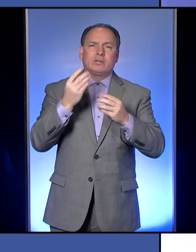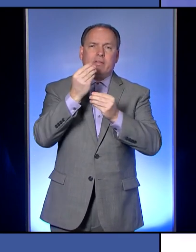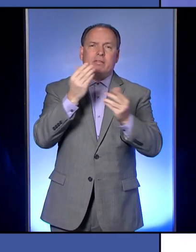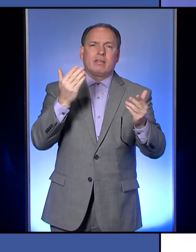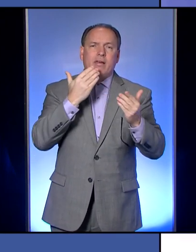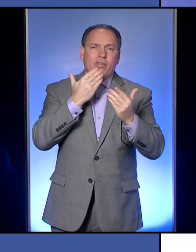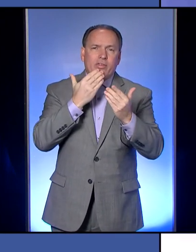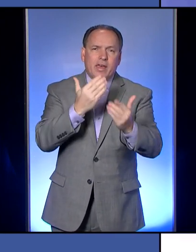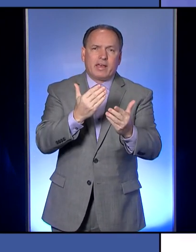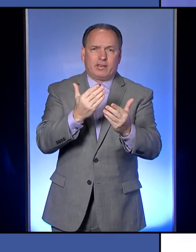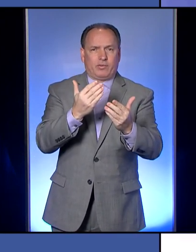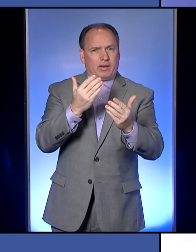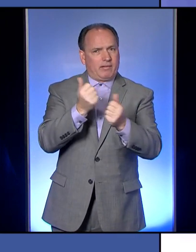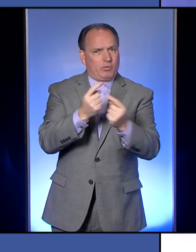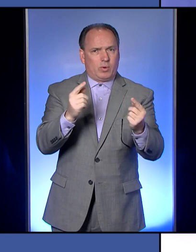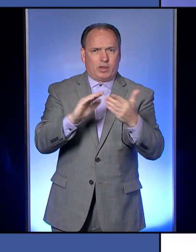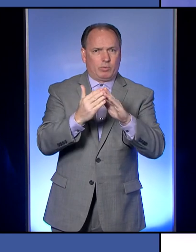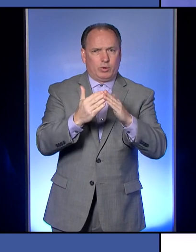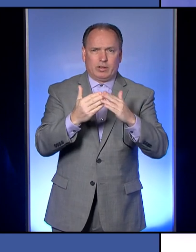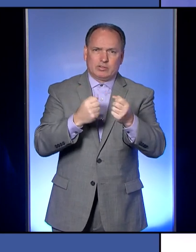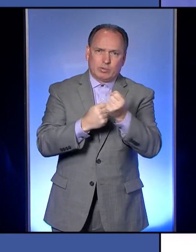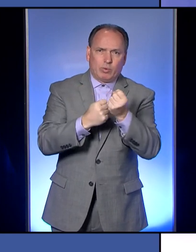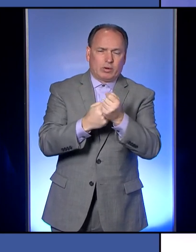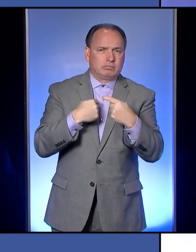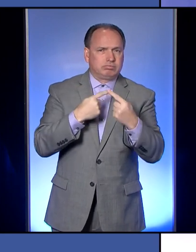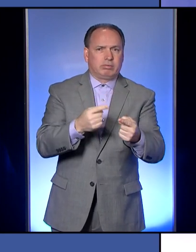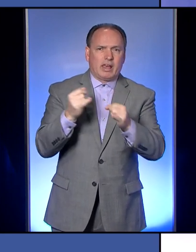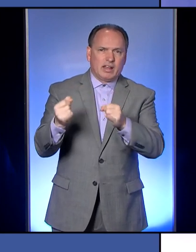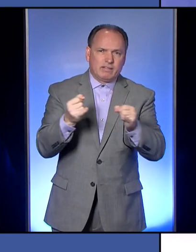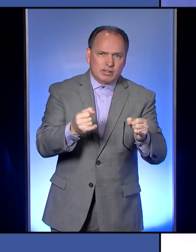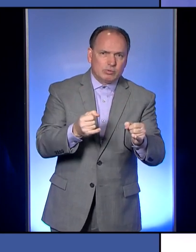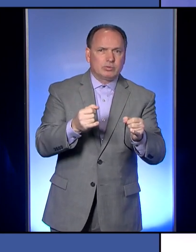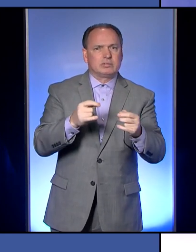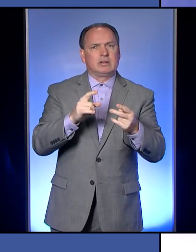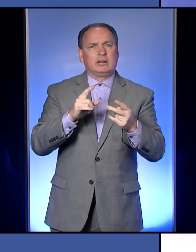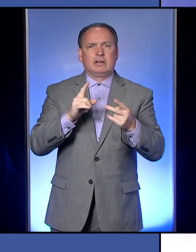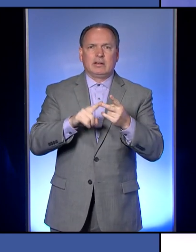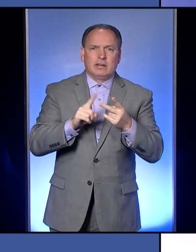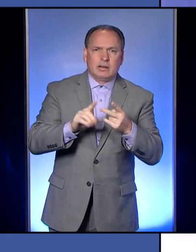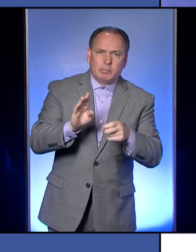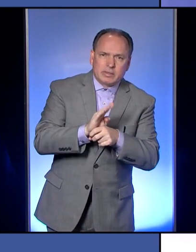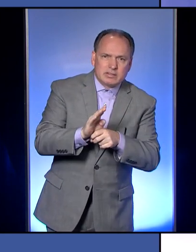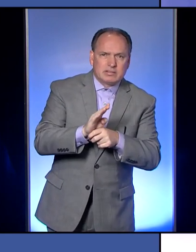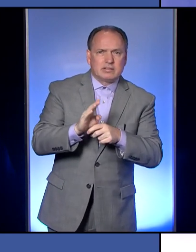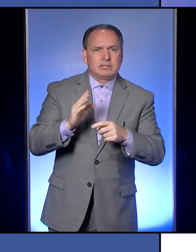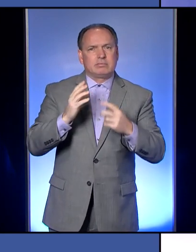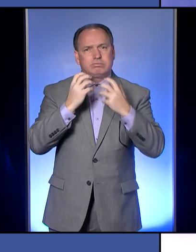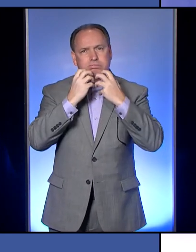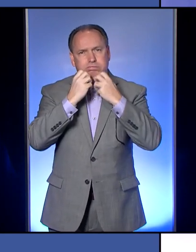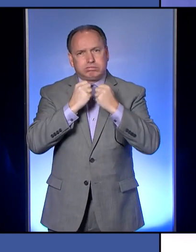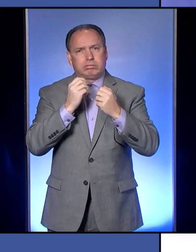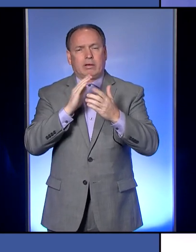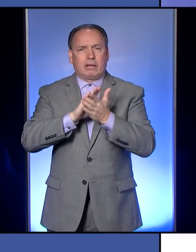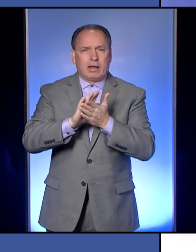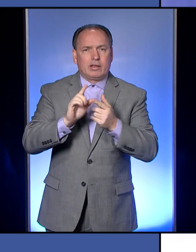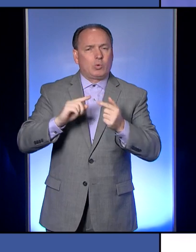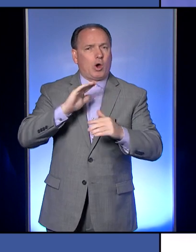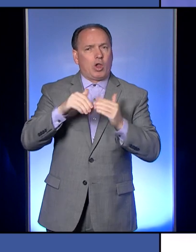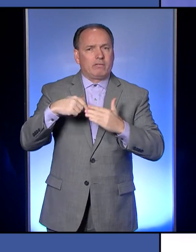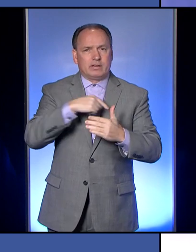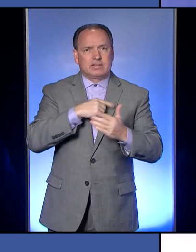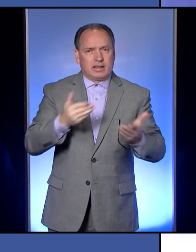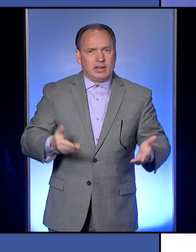there in the community for their support. We've had individuals and businesses. They've been extremely gracious and kind to all of us here at the